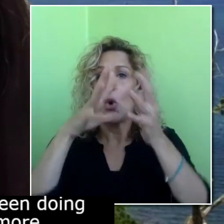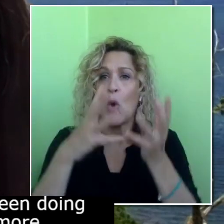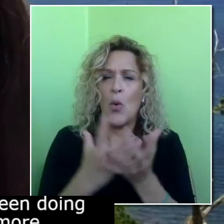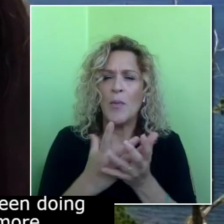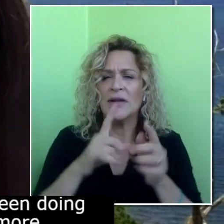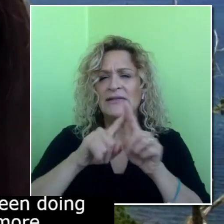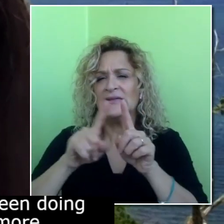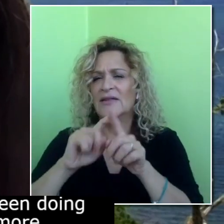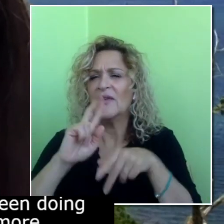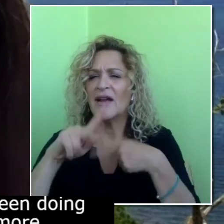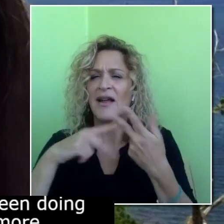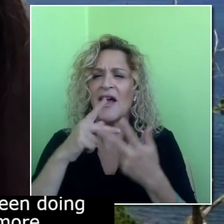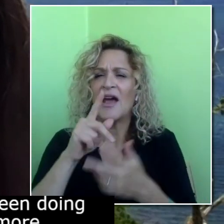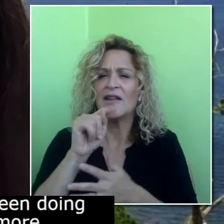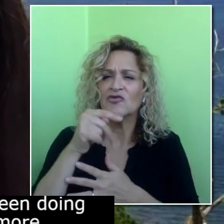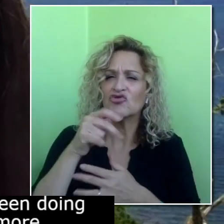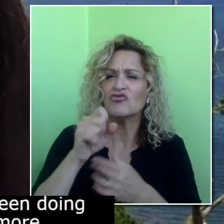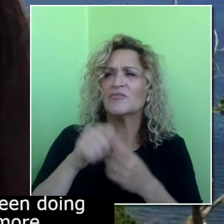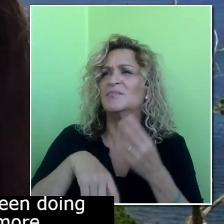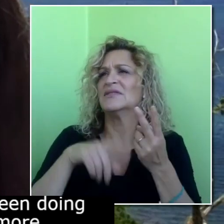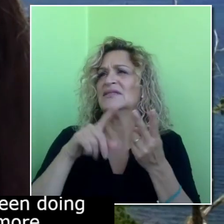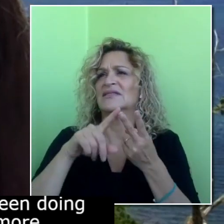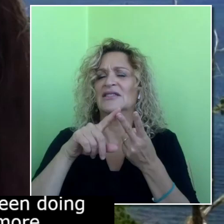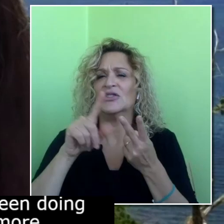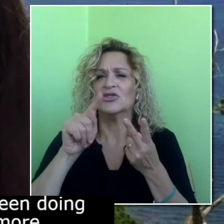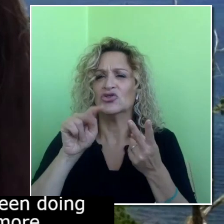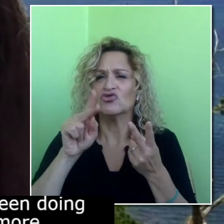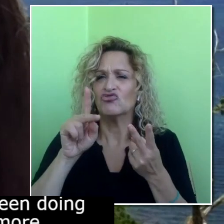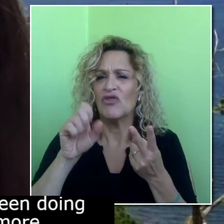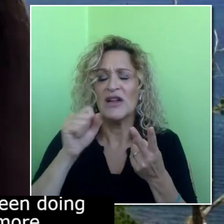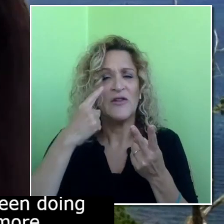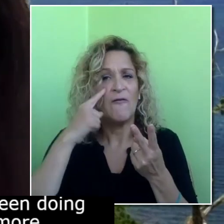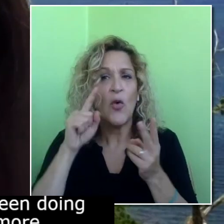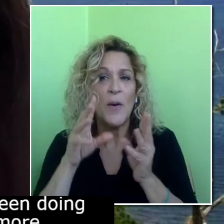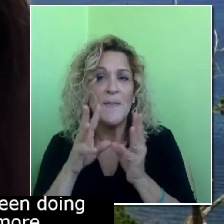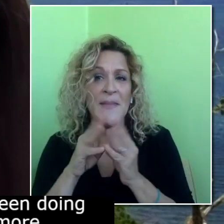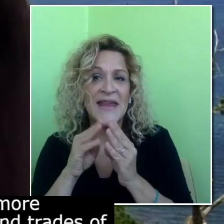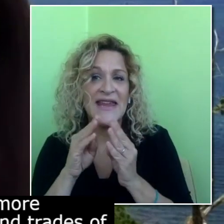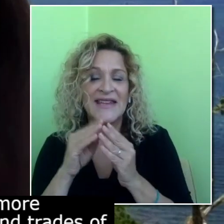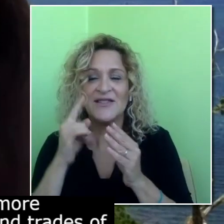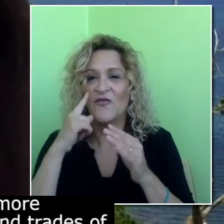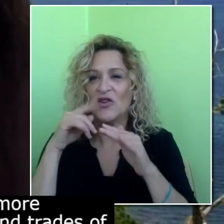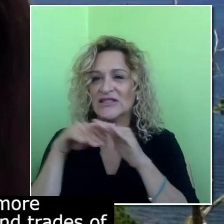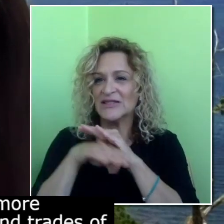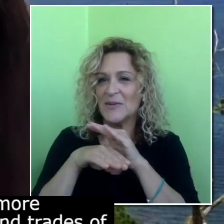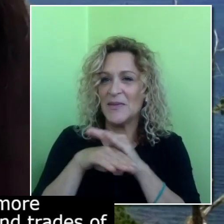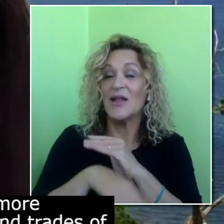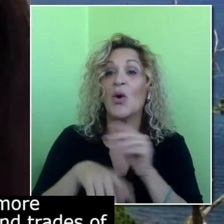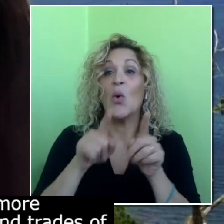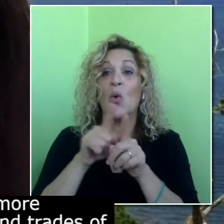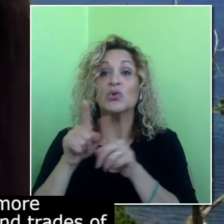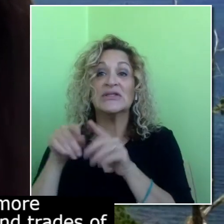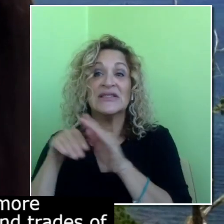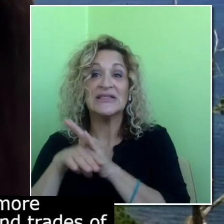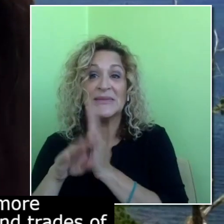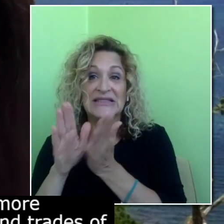trades of accessible meetings. We had one on accessible documents, and then we had a session